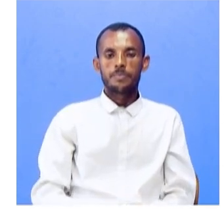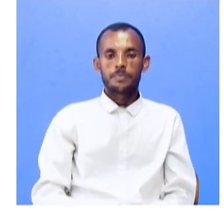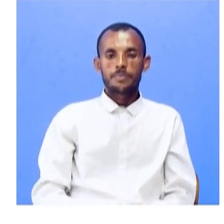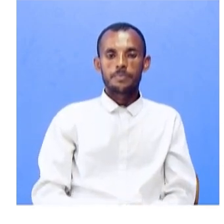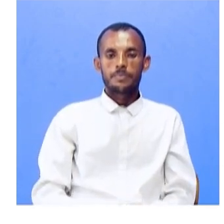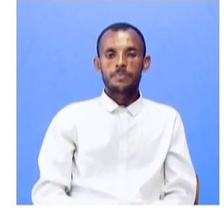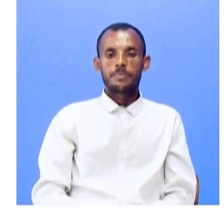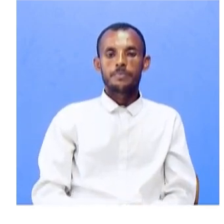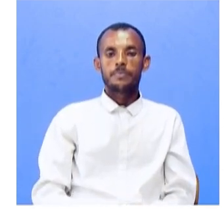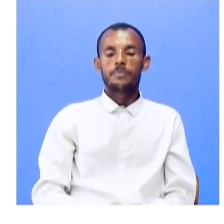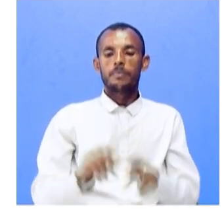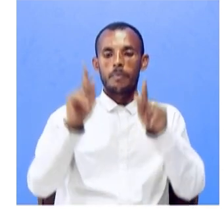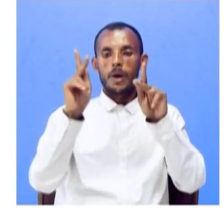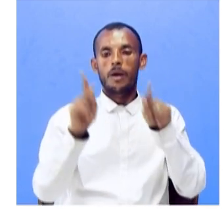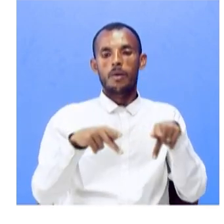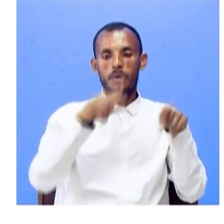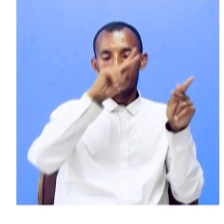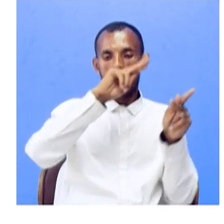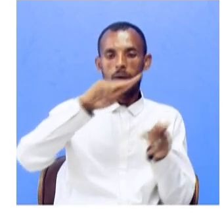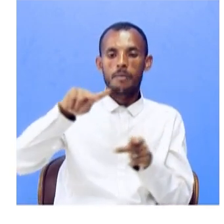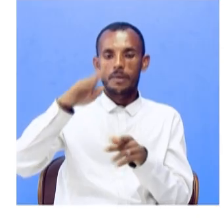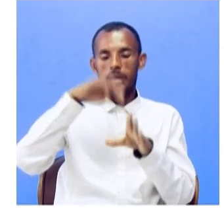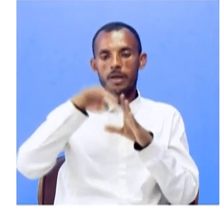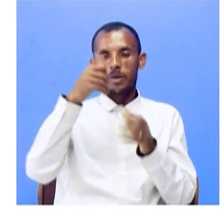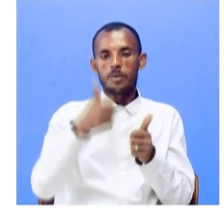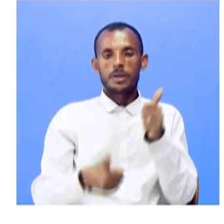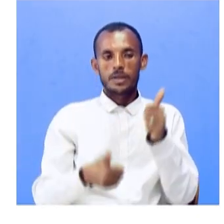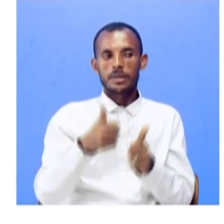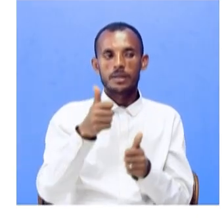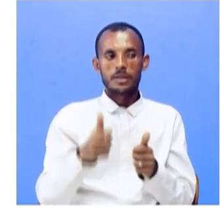It's a parallelogram in which